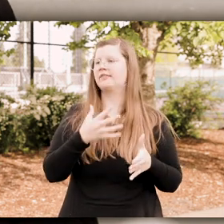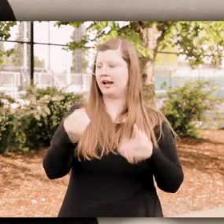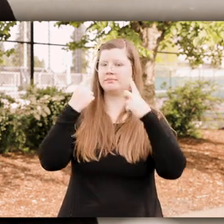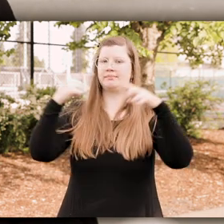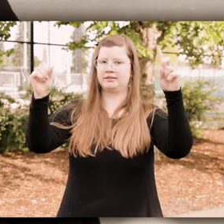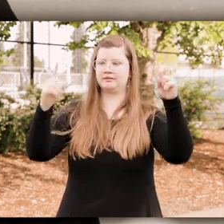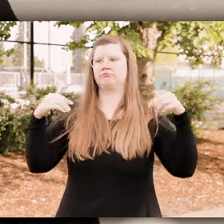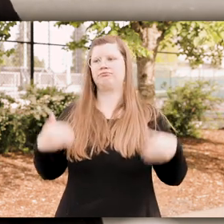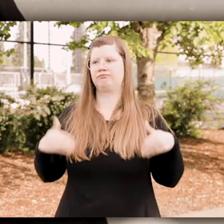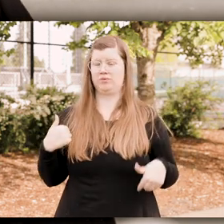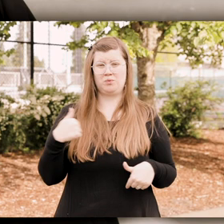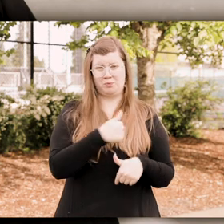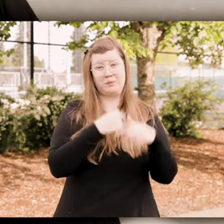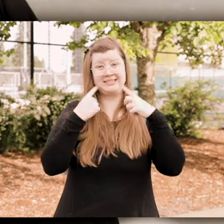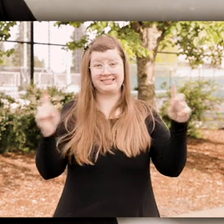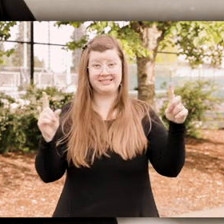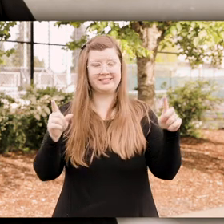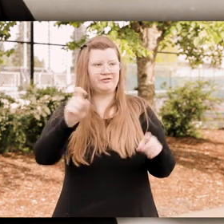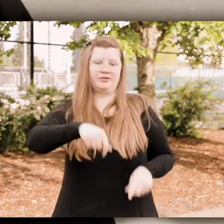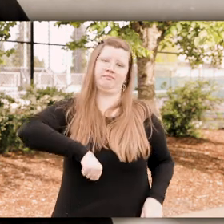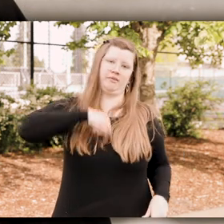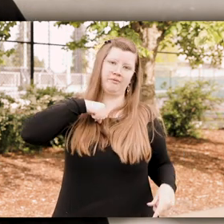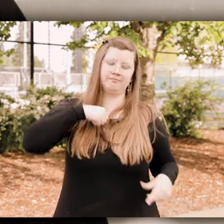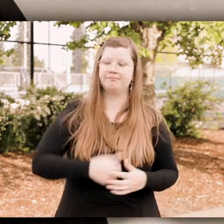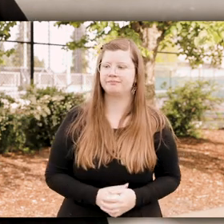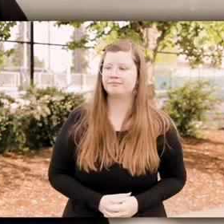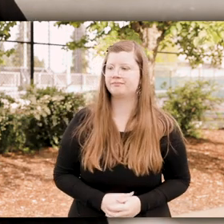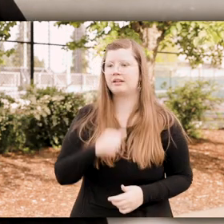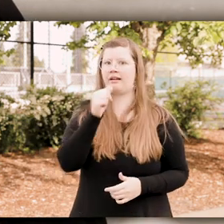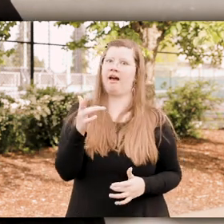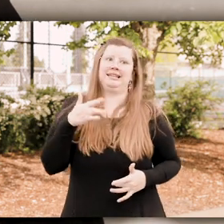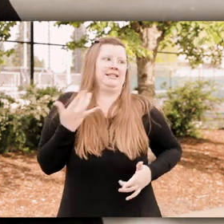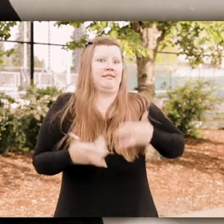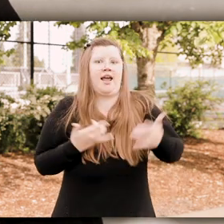extremely proud of. It wasn't exciting, but it was